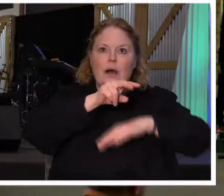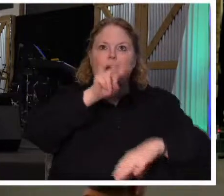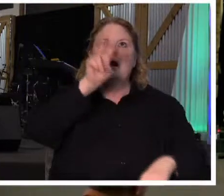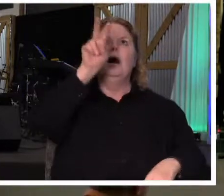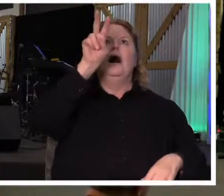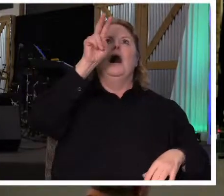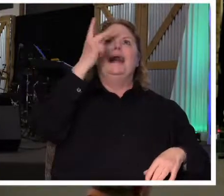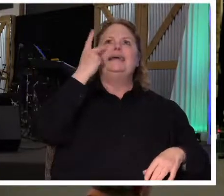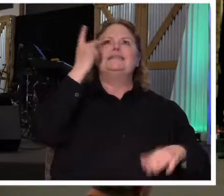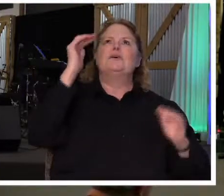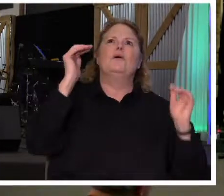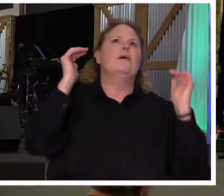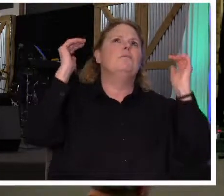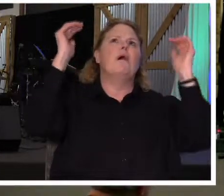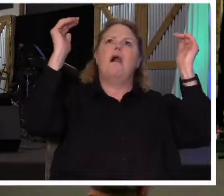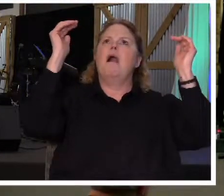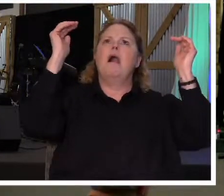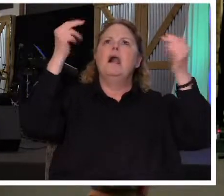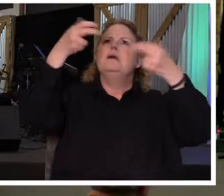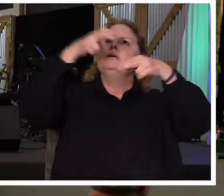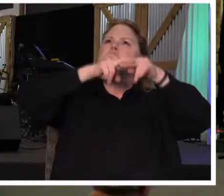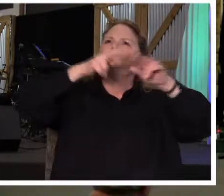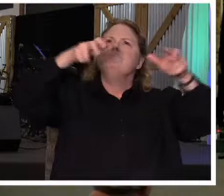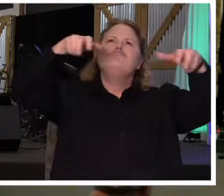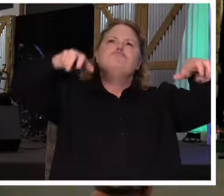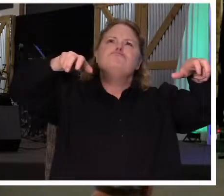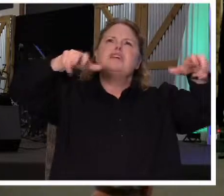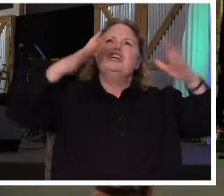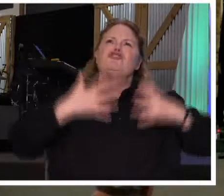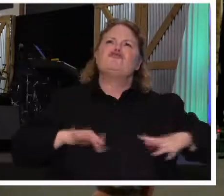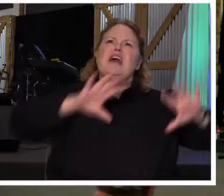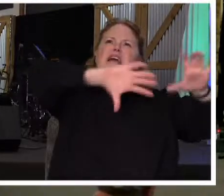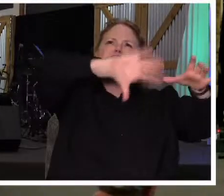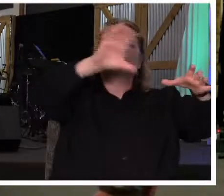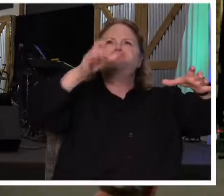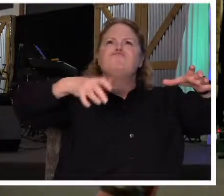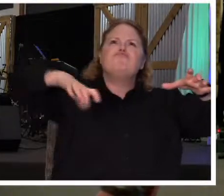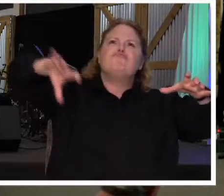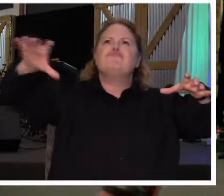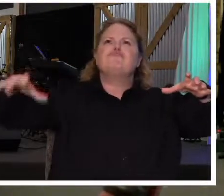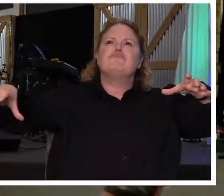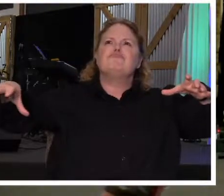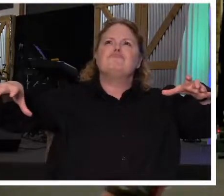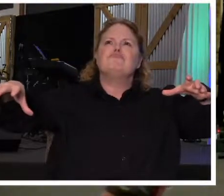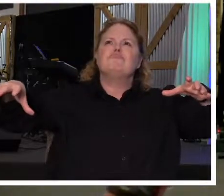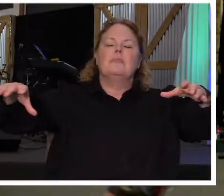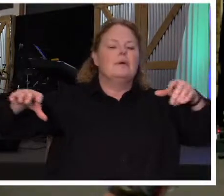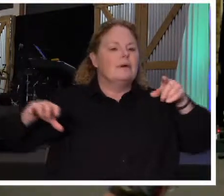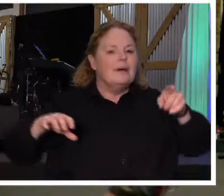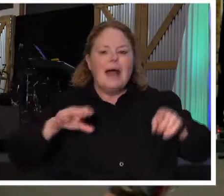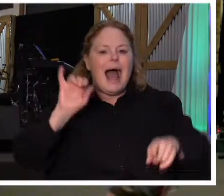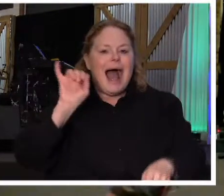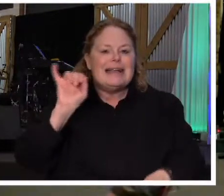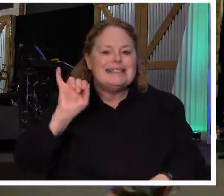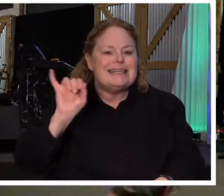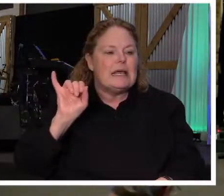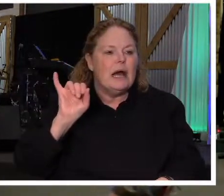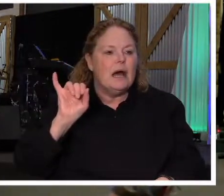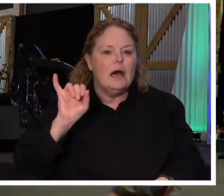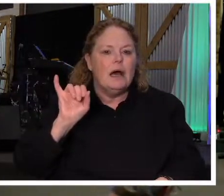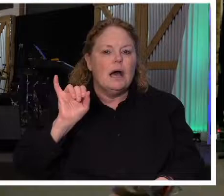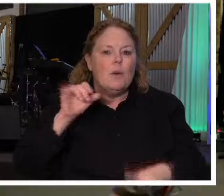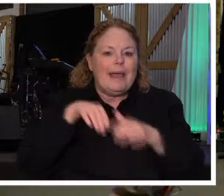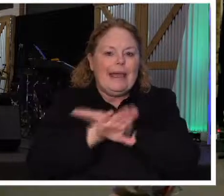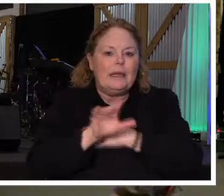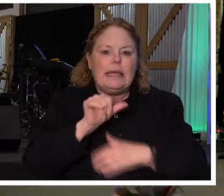train of his robe filled the temple. I find it interesting that when Isaiah walked in and saw that, he didn't stop and go, oh, there is a